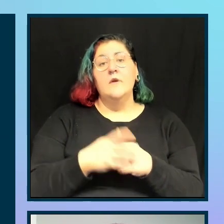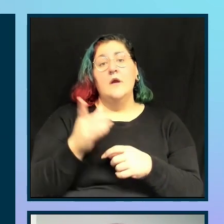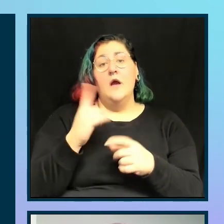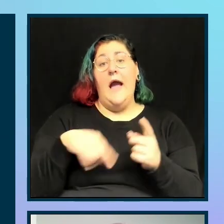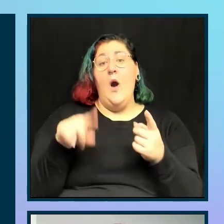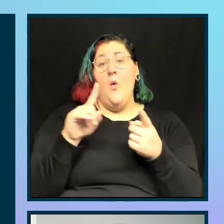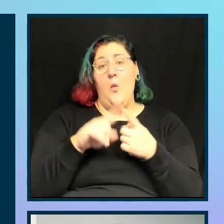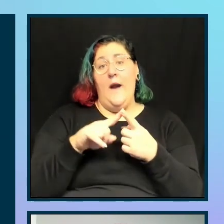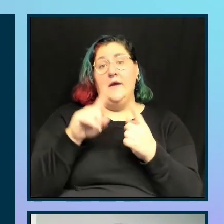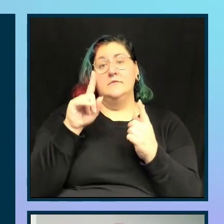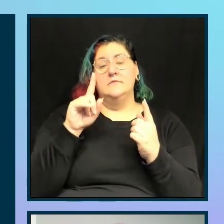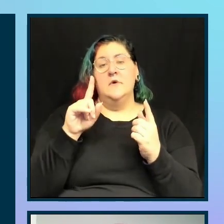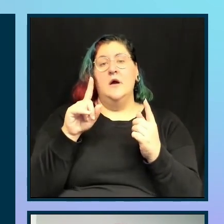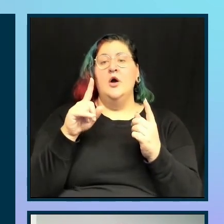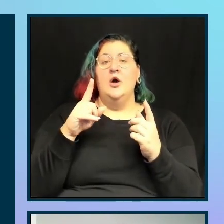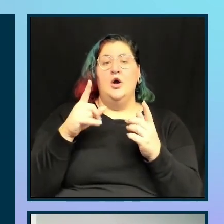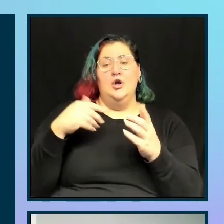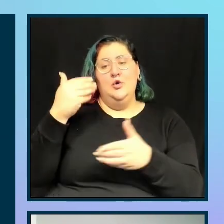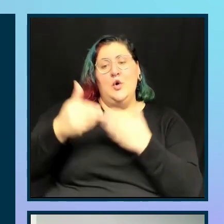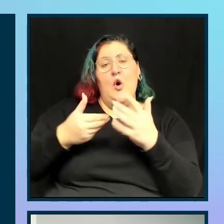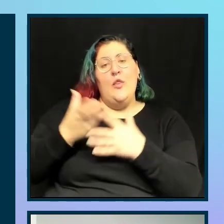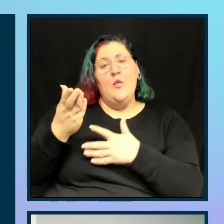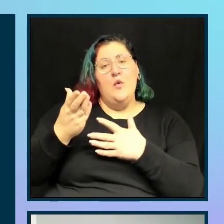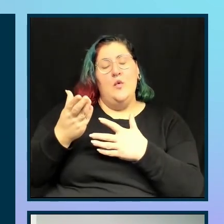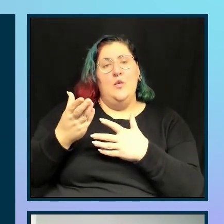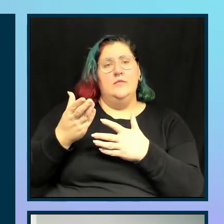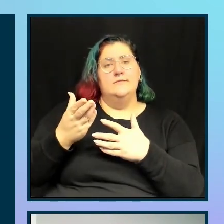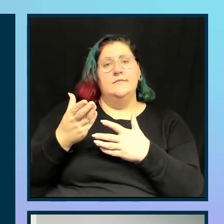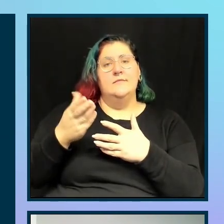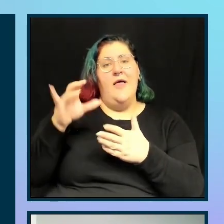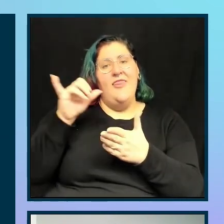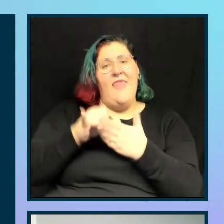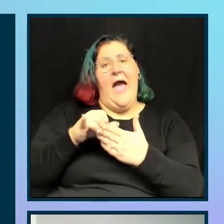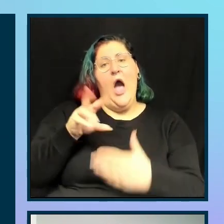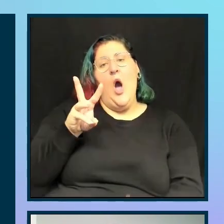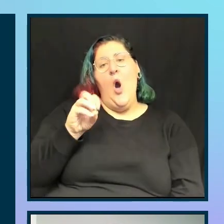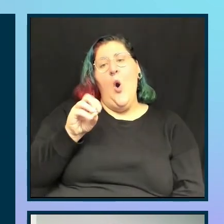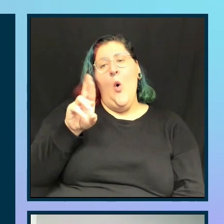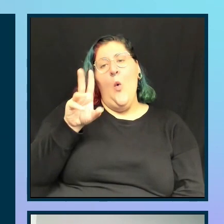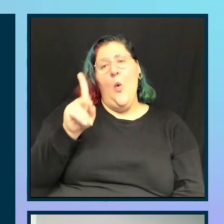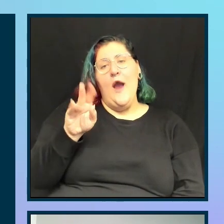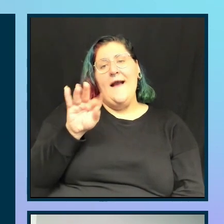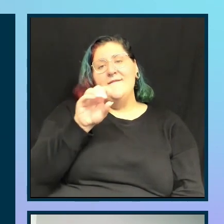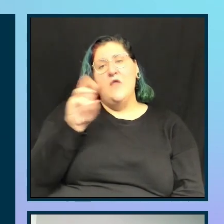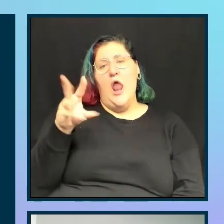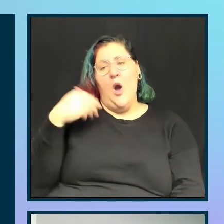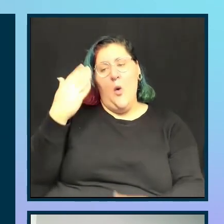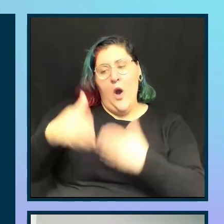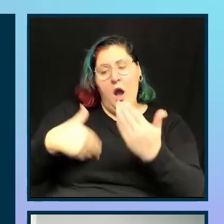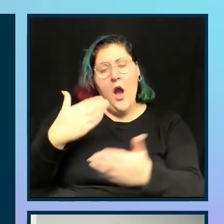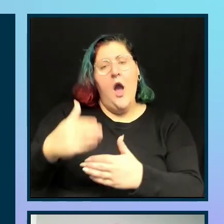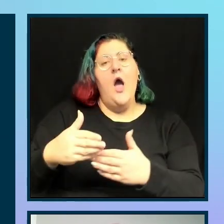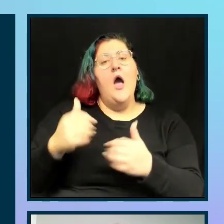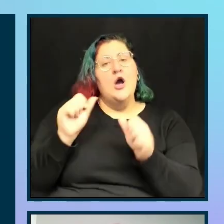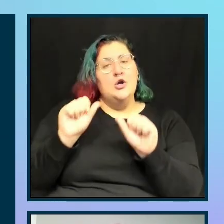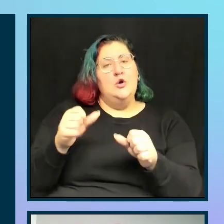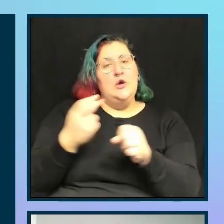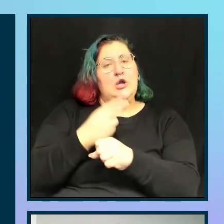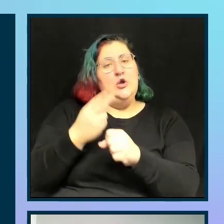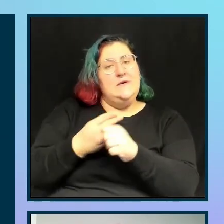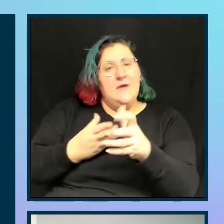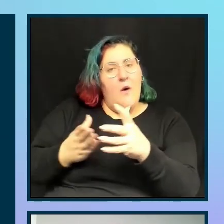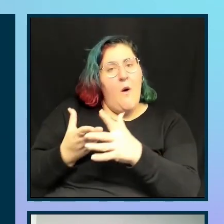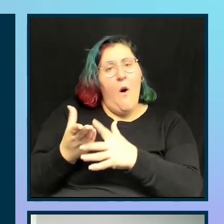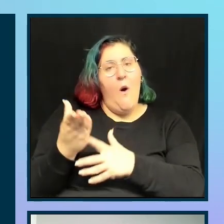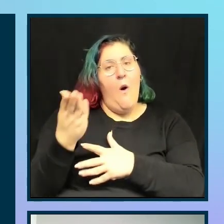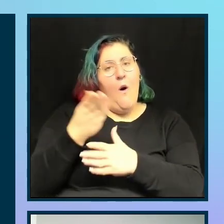the rest of the workflow process. The idea here is to be able to ensure that you've got a series of tools that are set up so